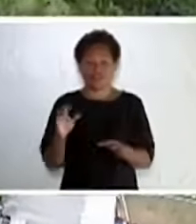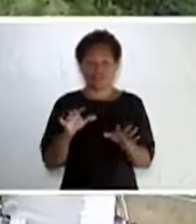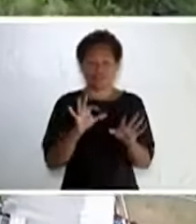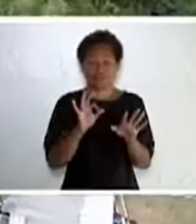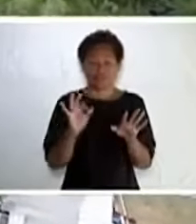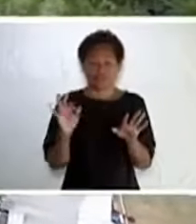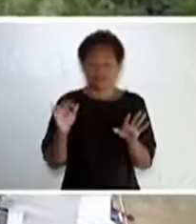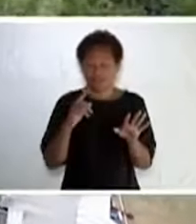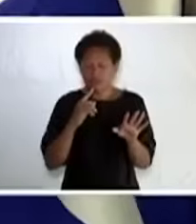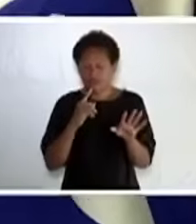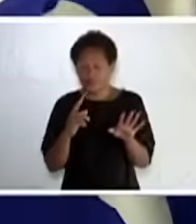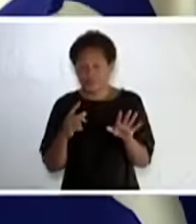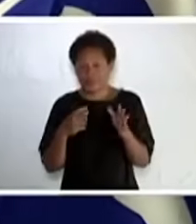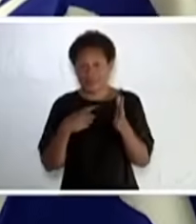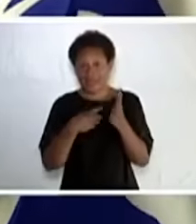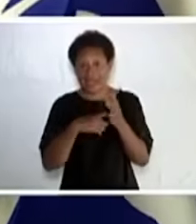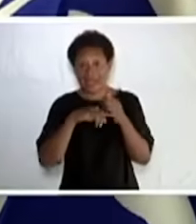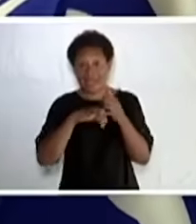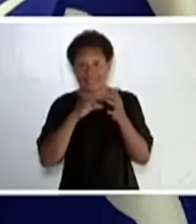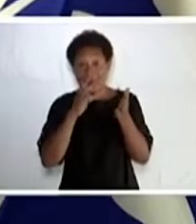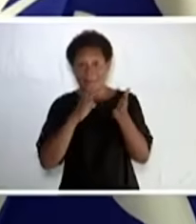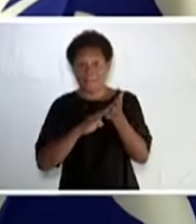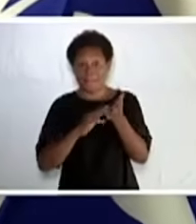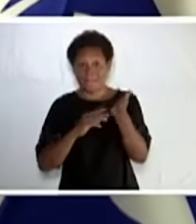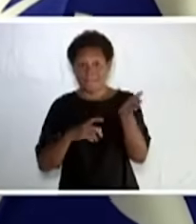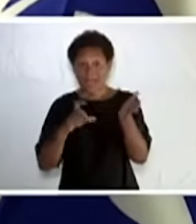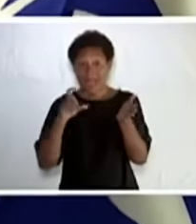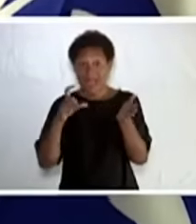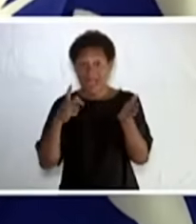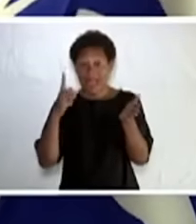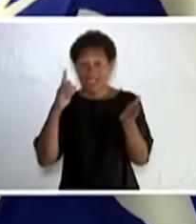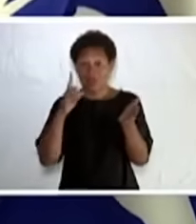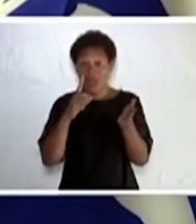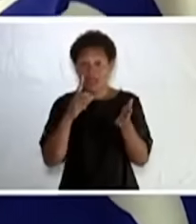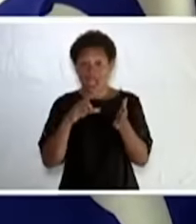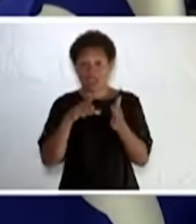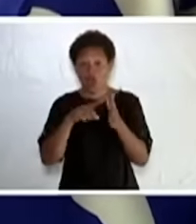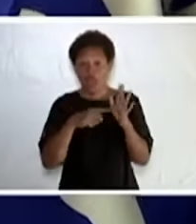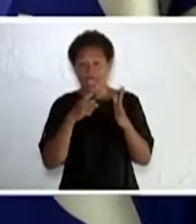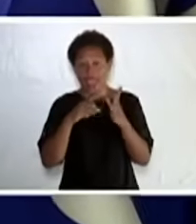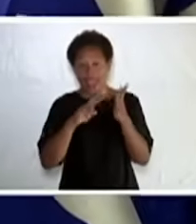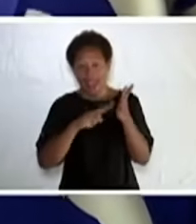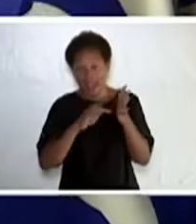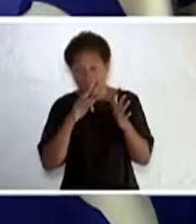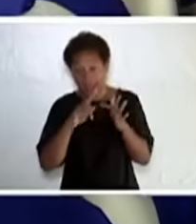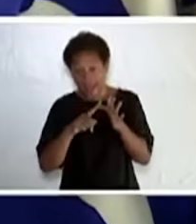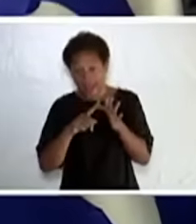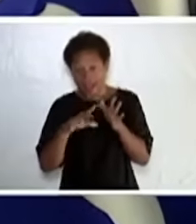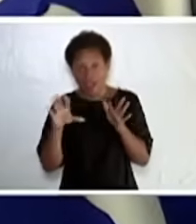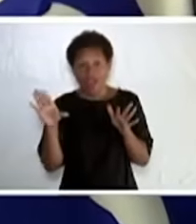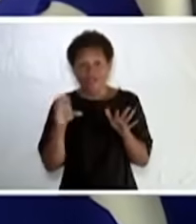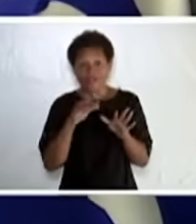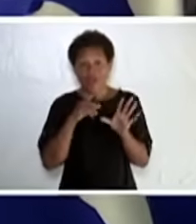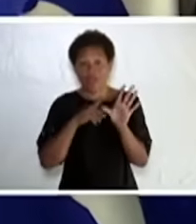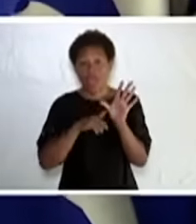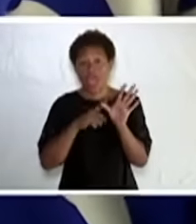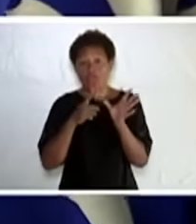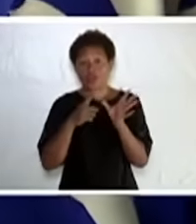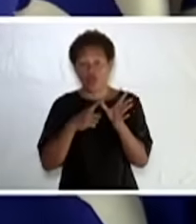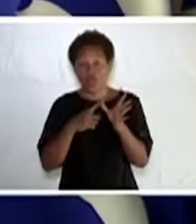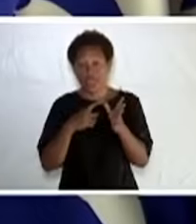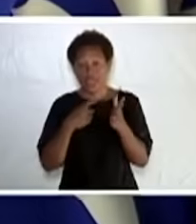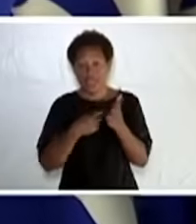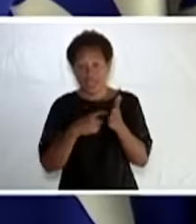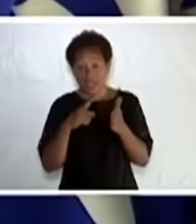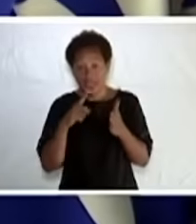without mentioning the parade RSM, Warrant Officer Class 1 Chonen Dambea Rokoimbiau from Yaroi